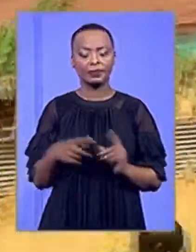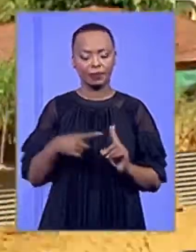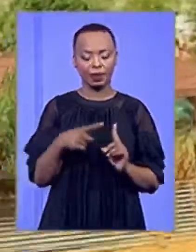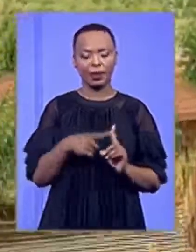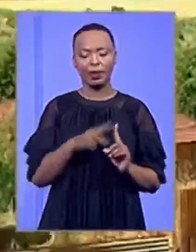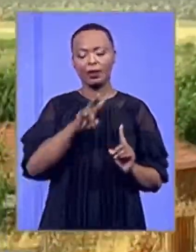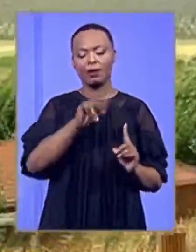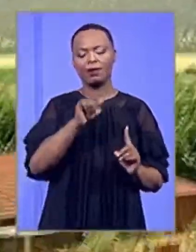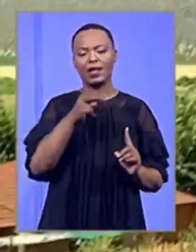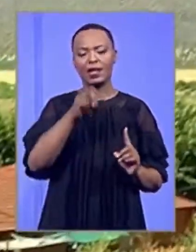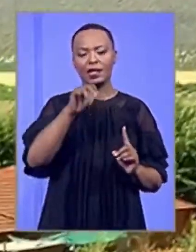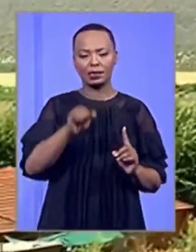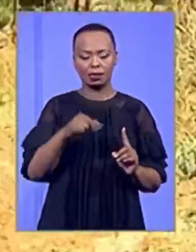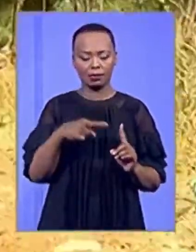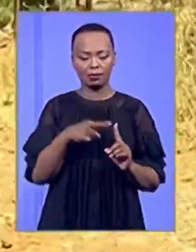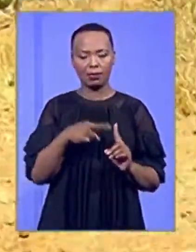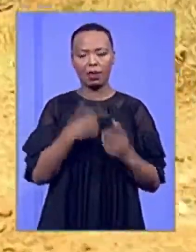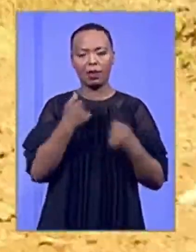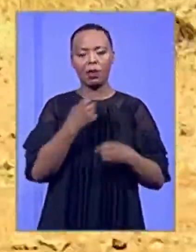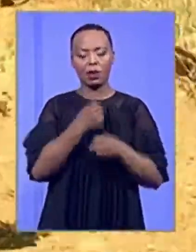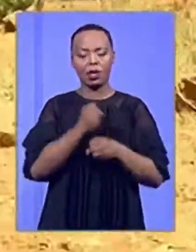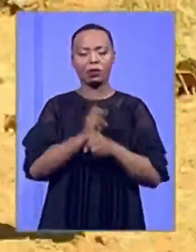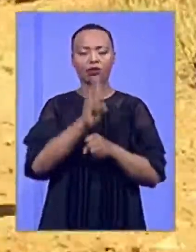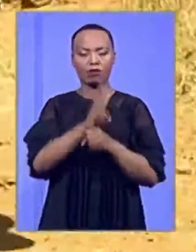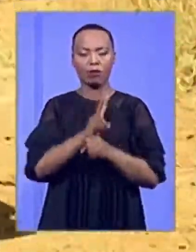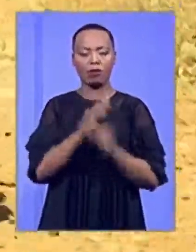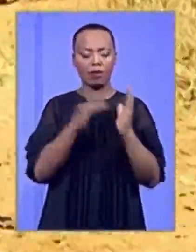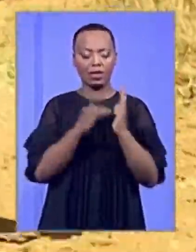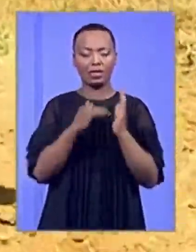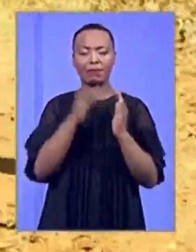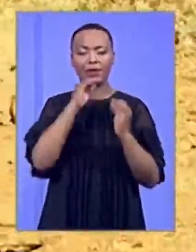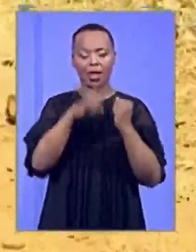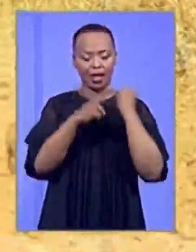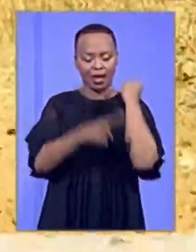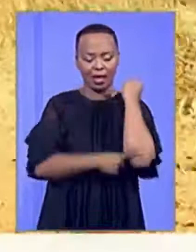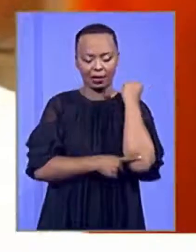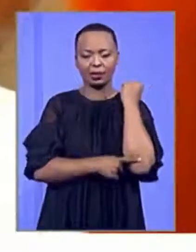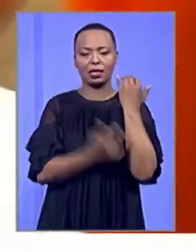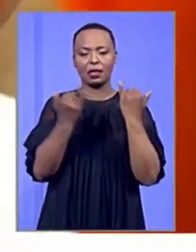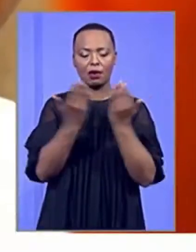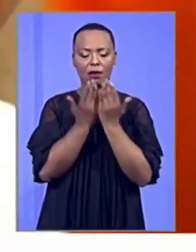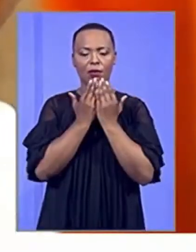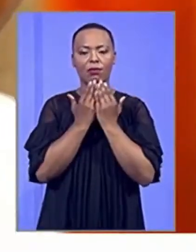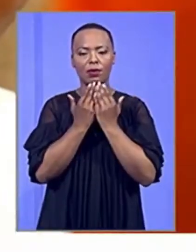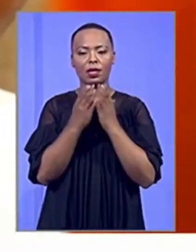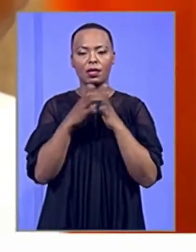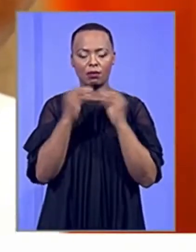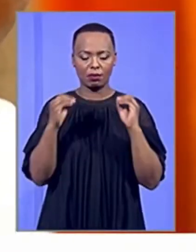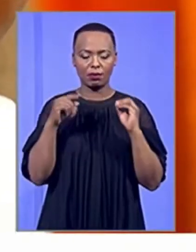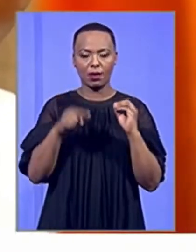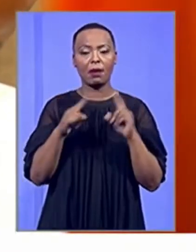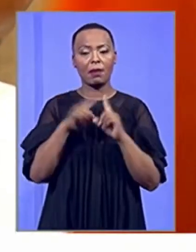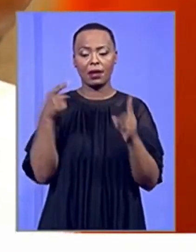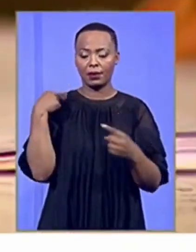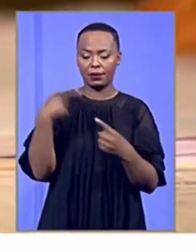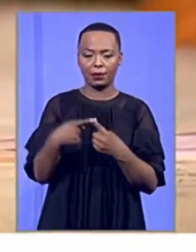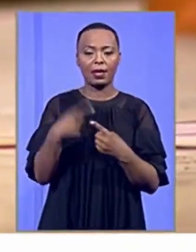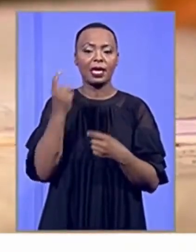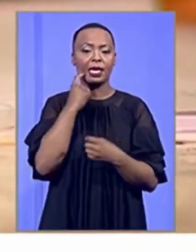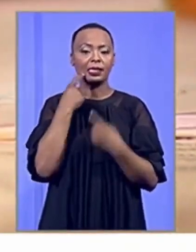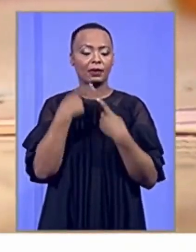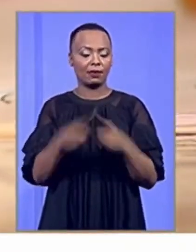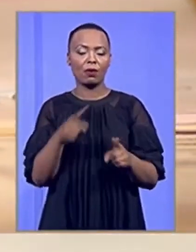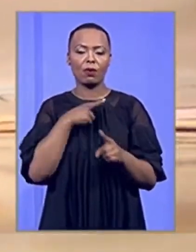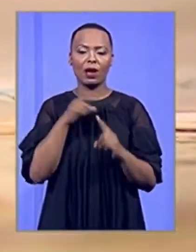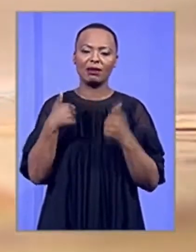Vanessa Mnisi ke morutwana wa Mphato wa marematlong le ge ile ngwaga wa mafelelo sekolong se o re go fihla mo a se goba bonolo ka lebaka la ditlhotlho